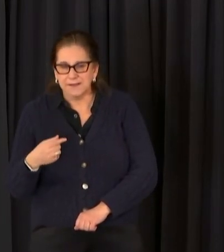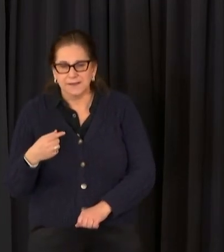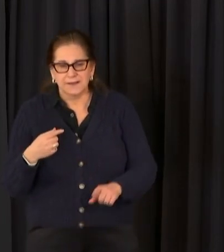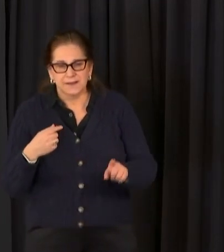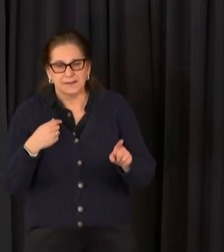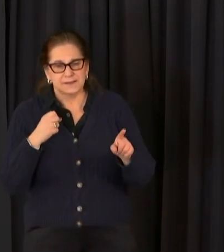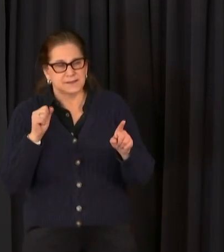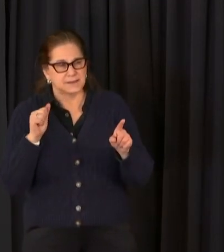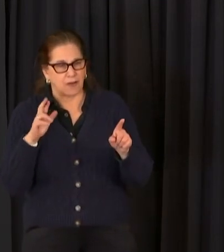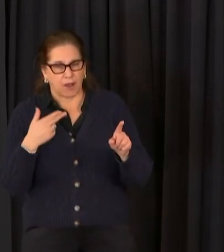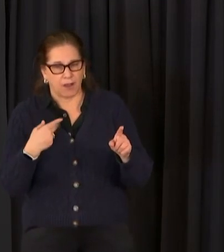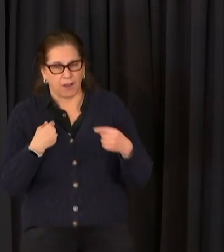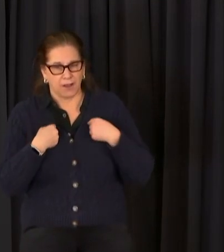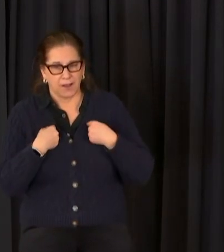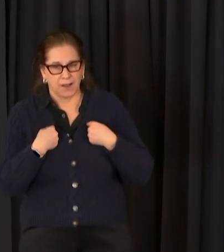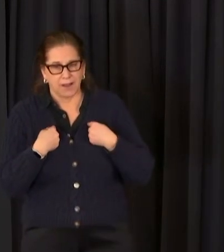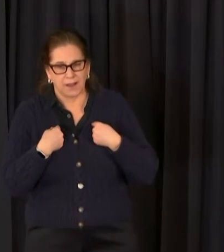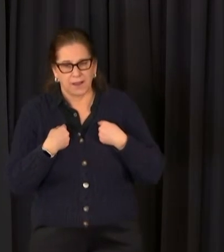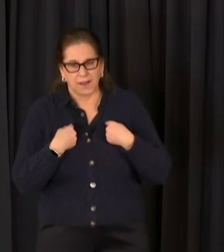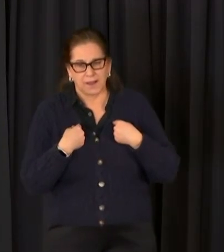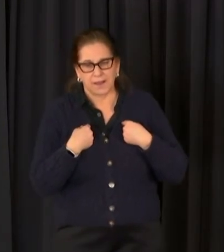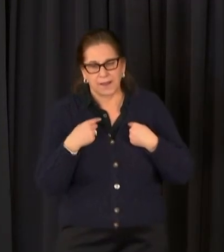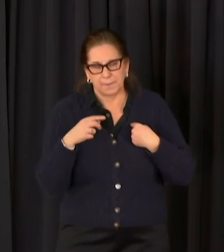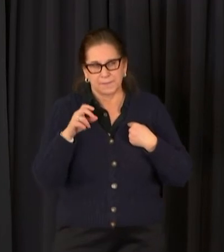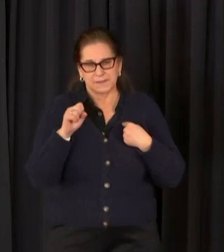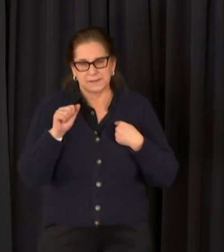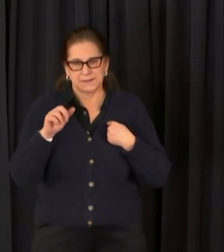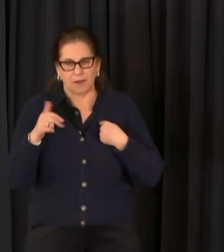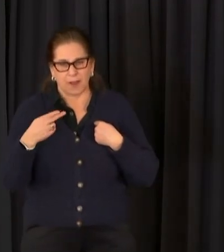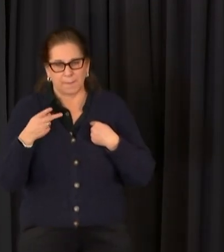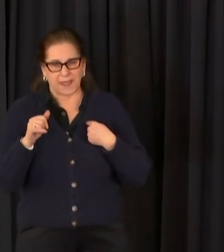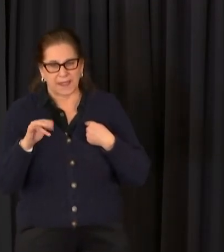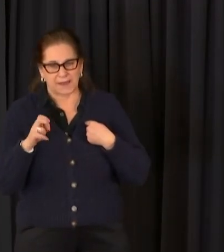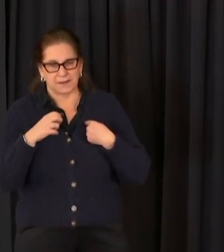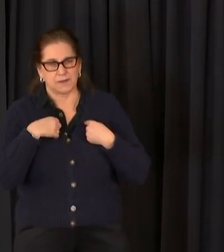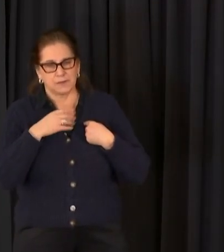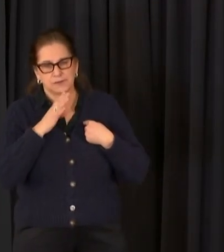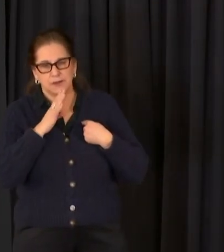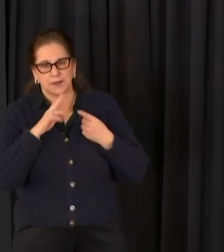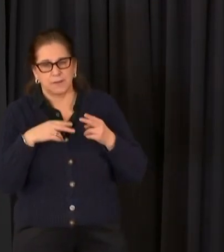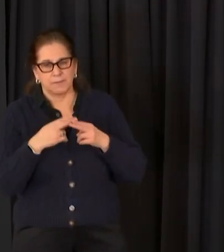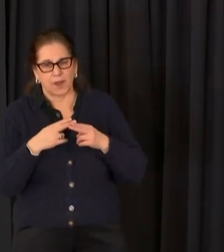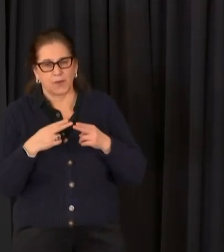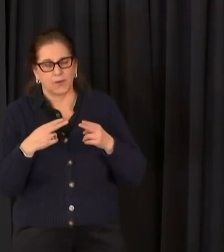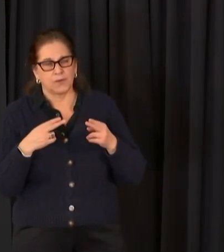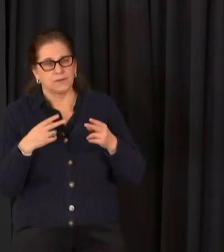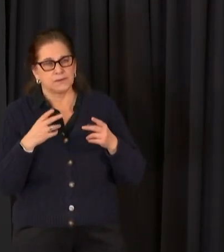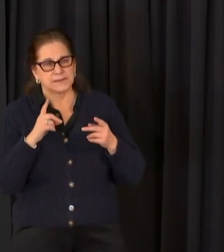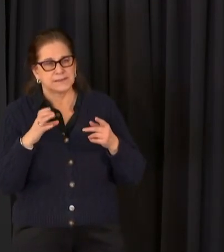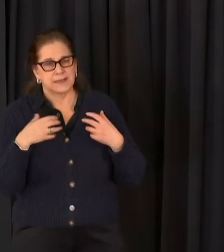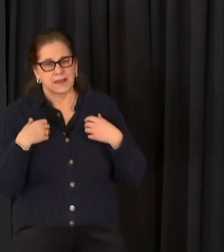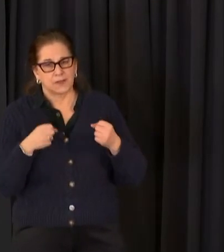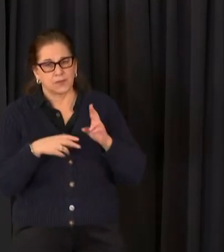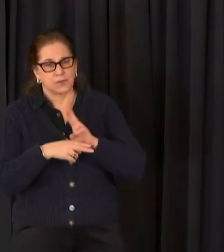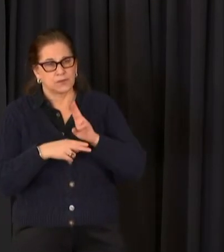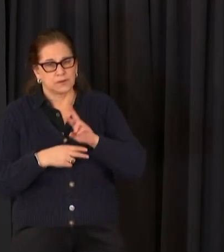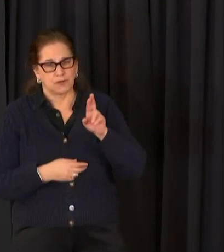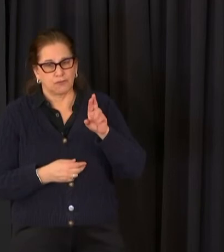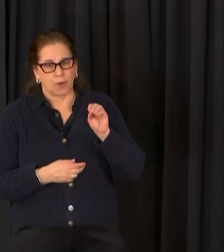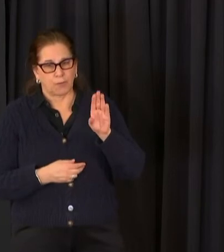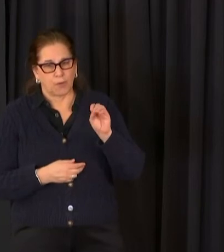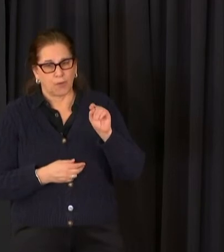Rag. Welcome. Is DC Health using or planning to use robocalls to reach households in Wards 7 and 8 with info about